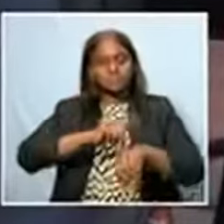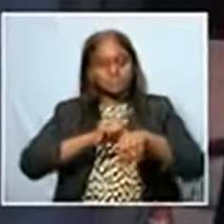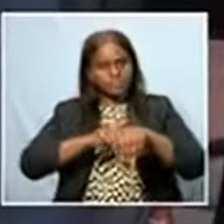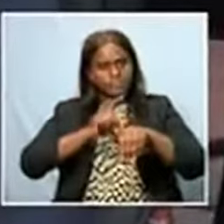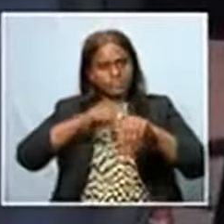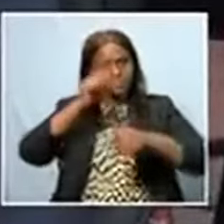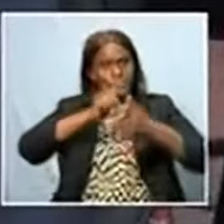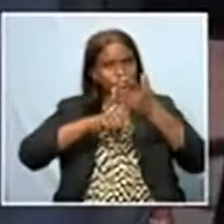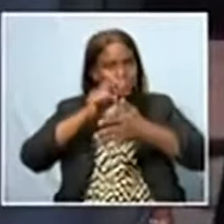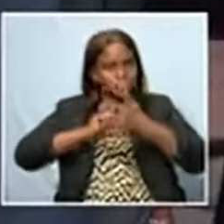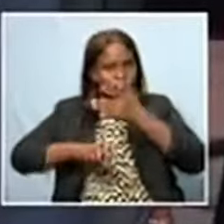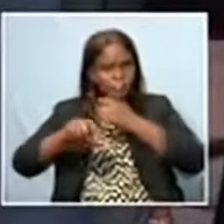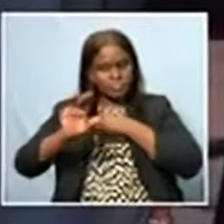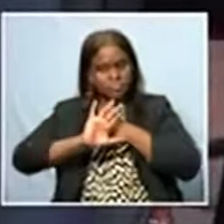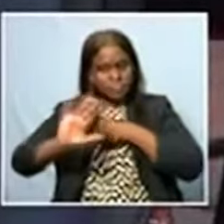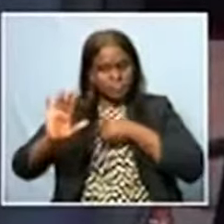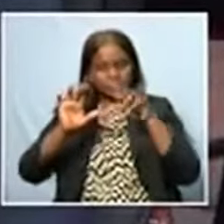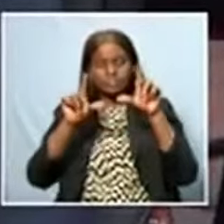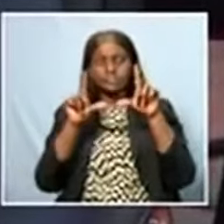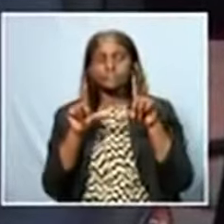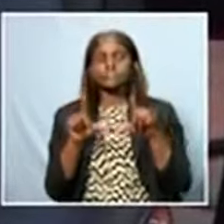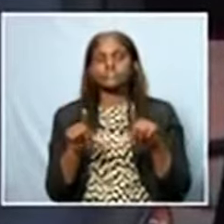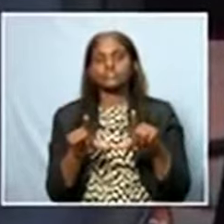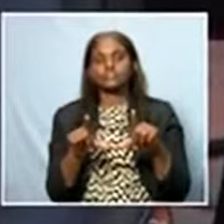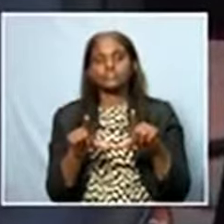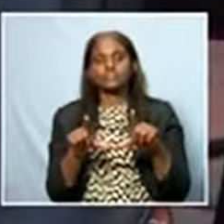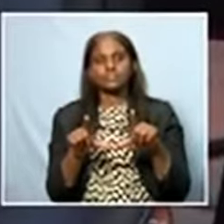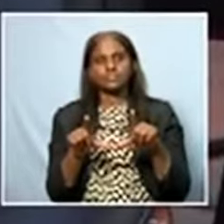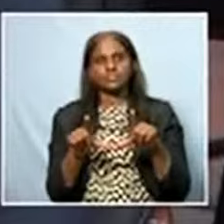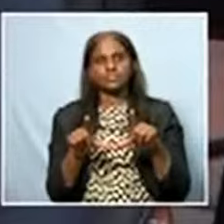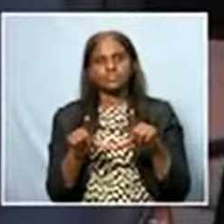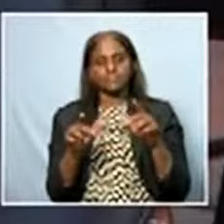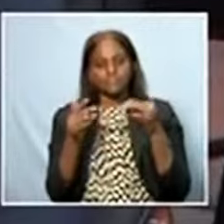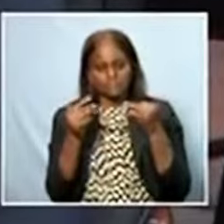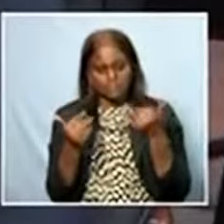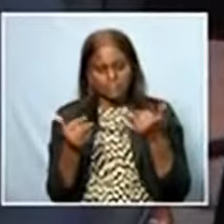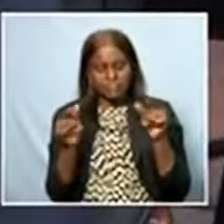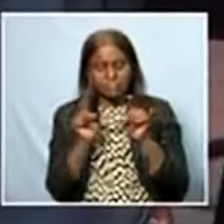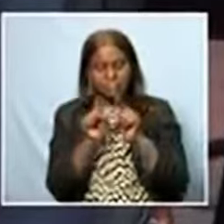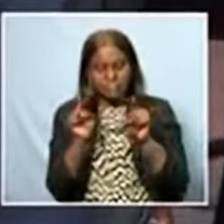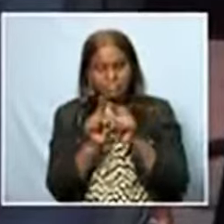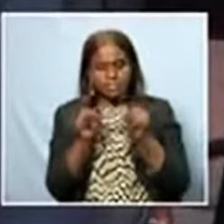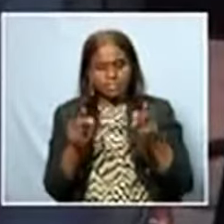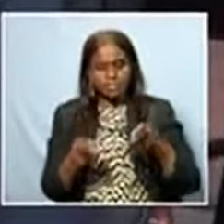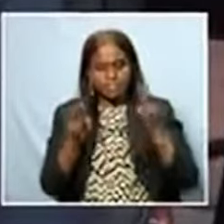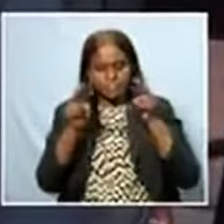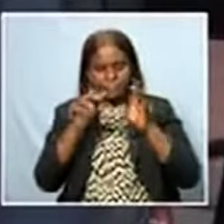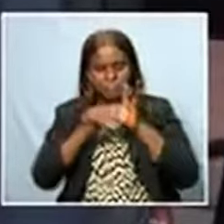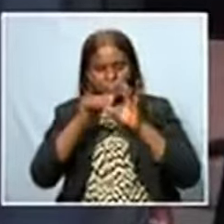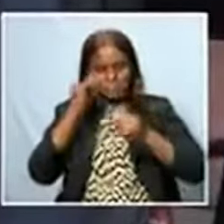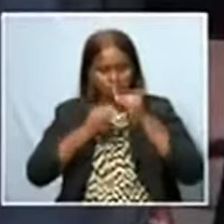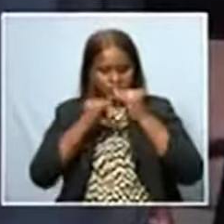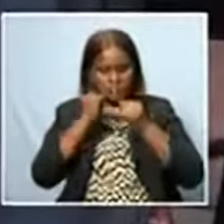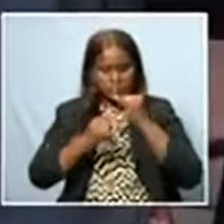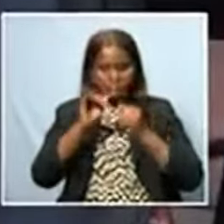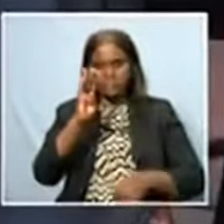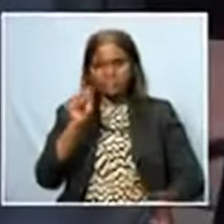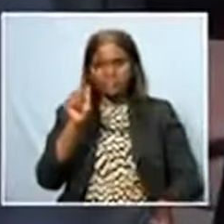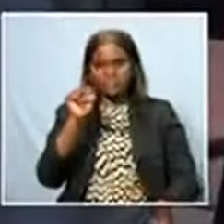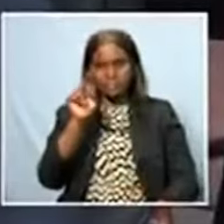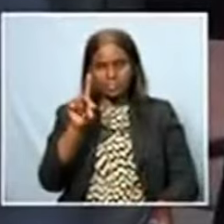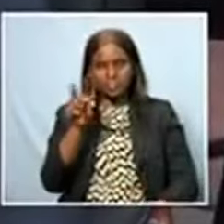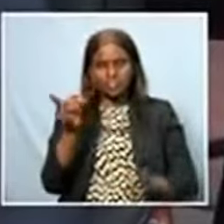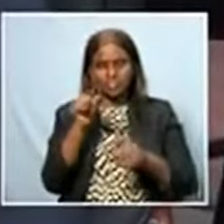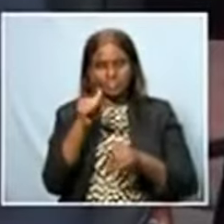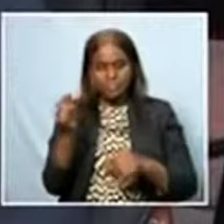tax band is low, and it's being high in the last band, when actually